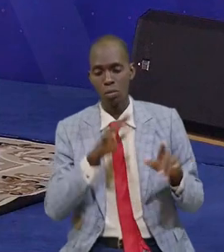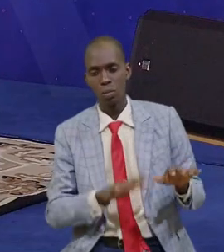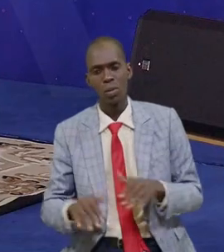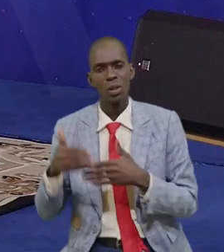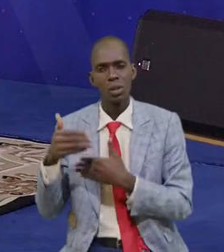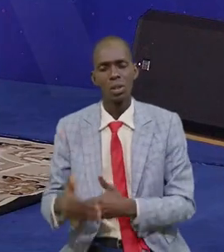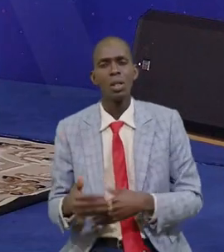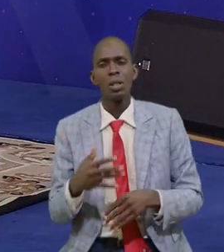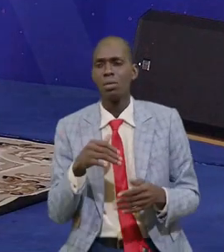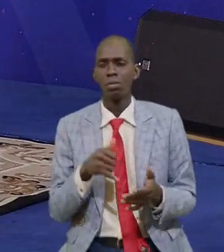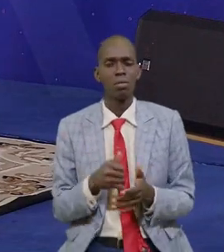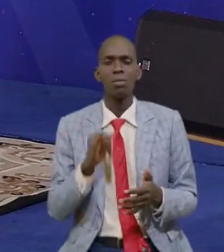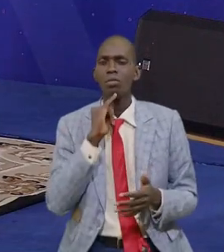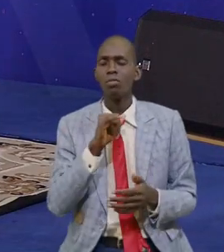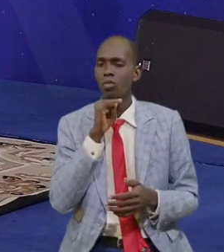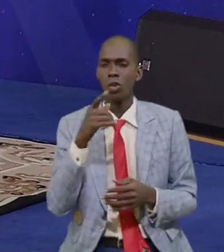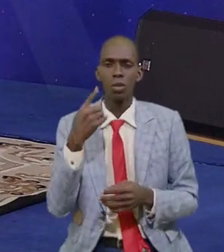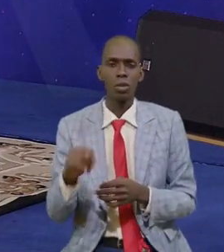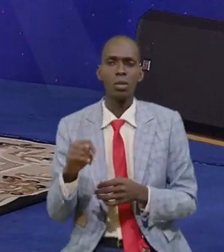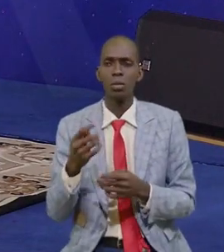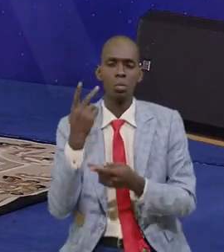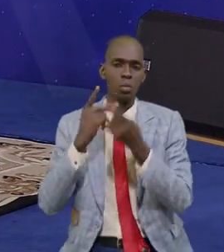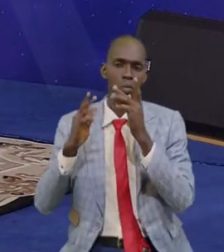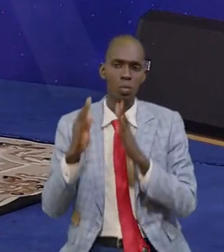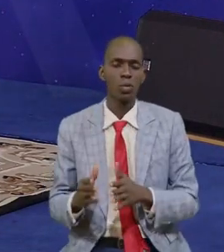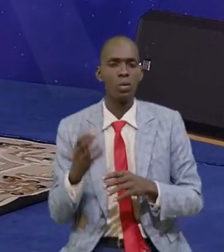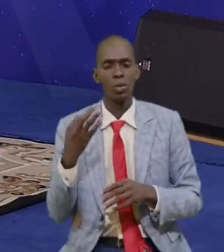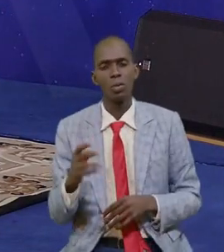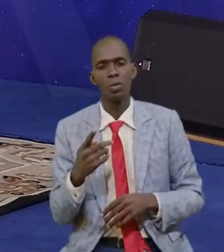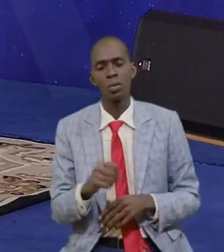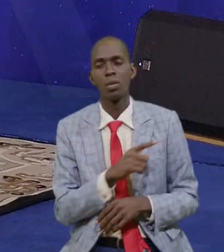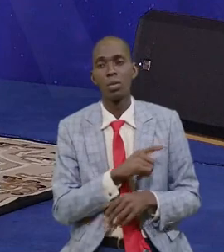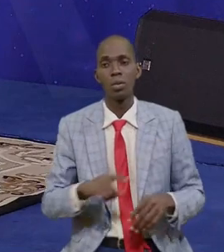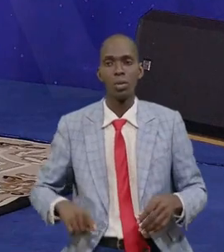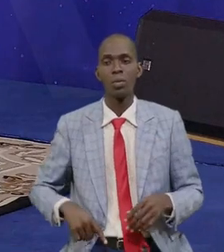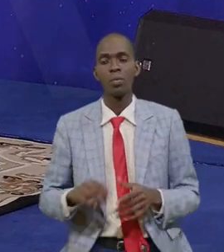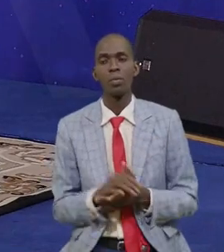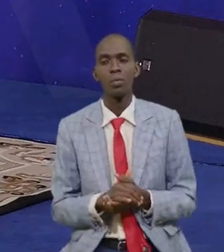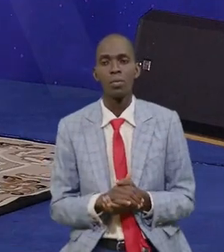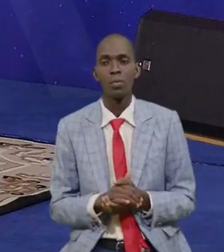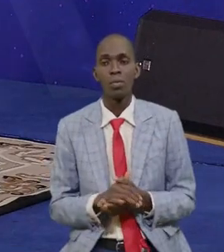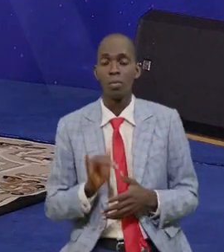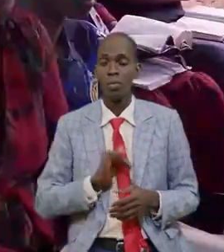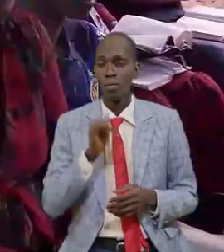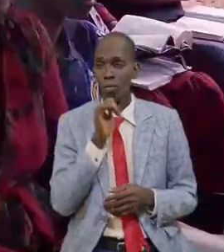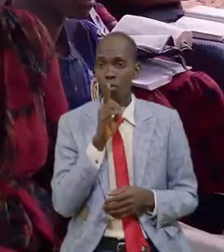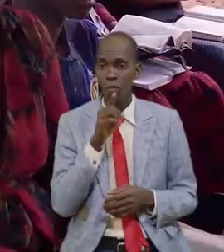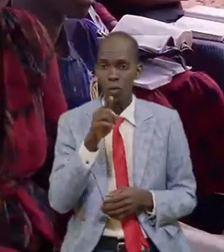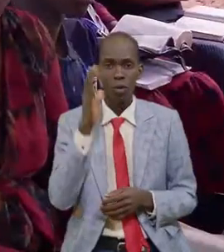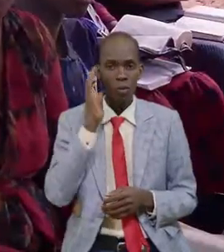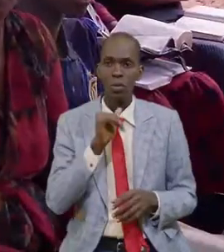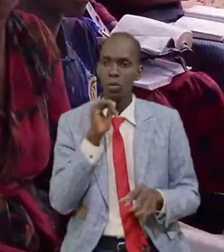the old covenant, they didn't do that, to wash a woman by the riverside. I'm sure you will not do